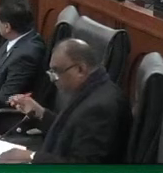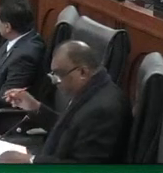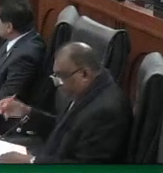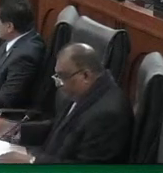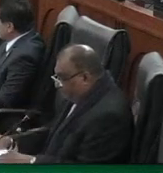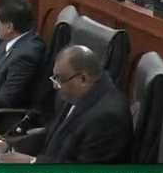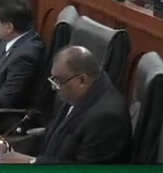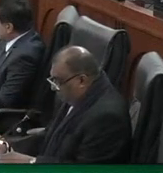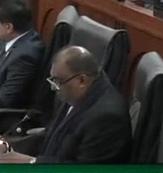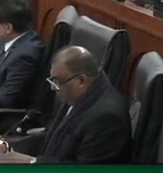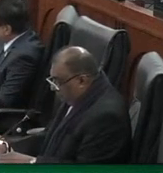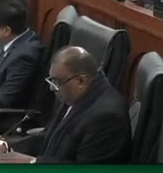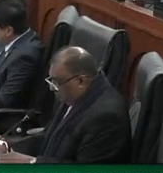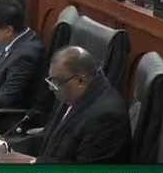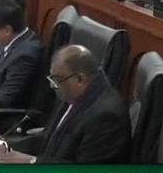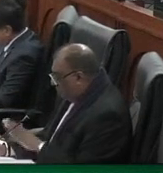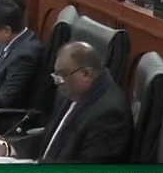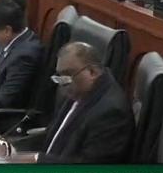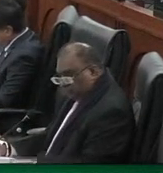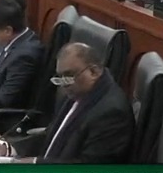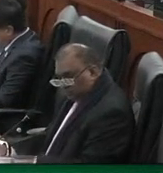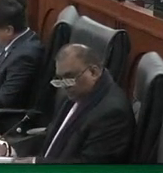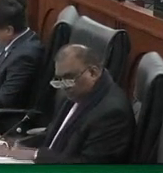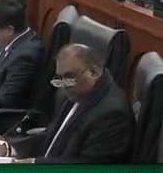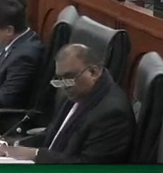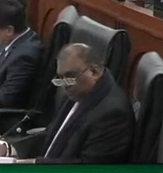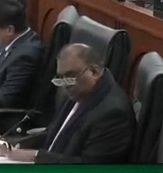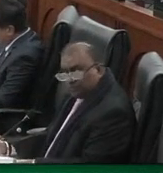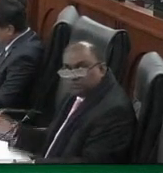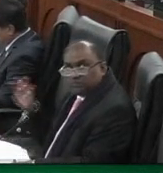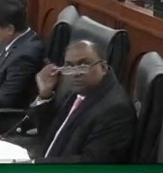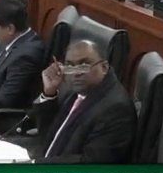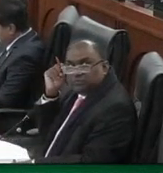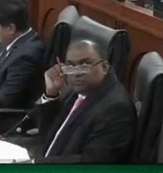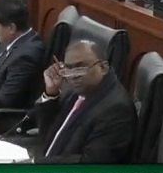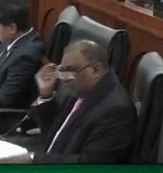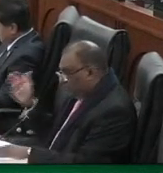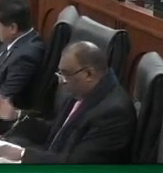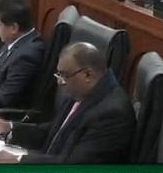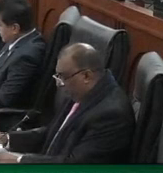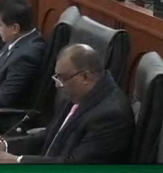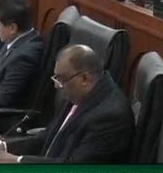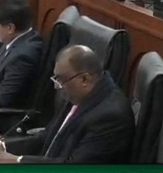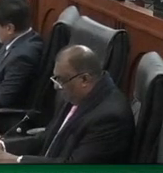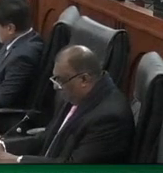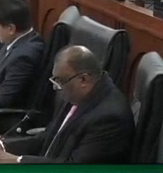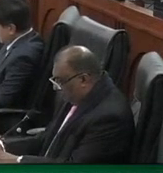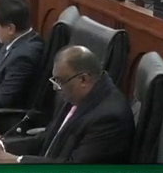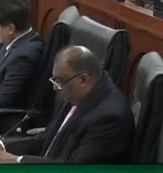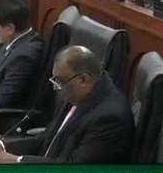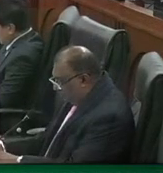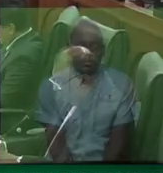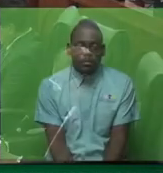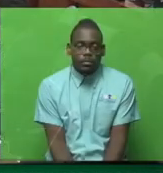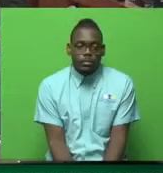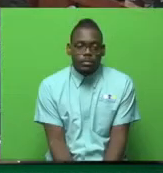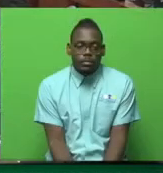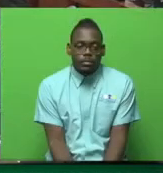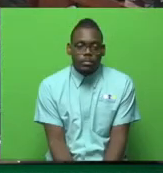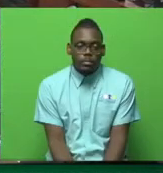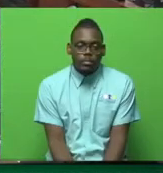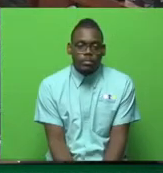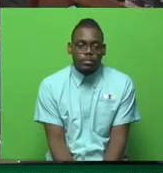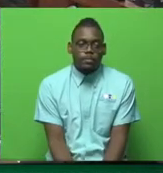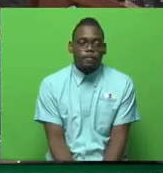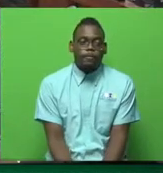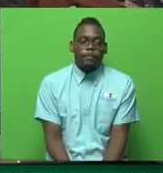I recognize the member for currently East thank you Deputy speaker thank you